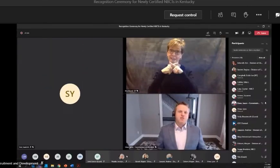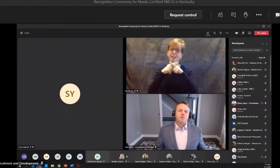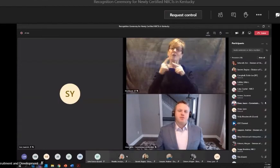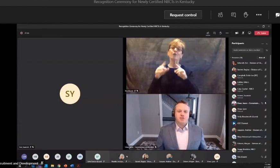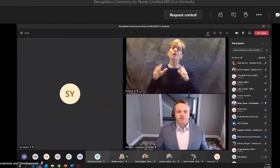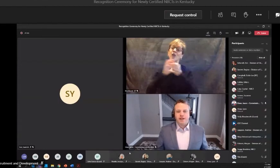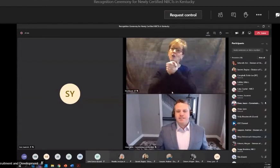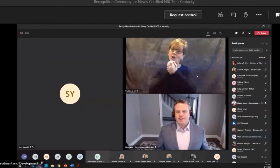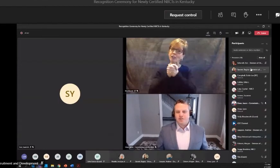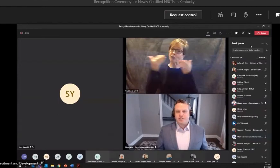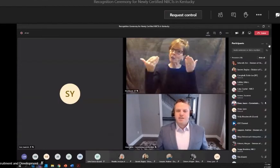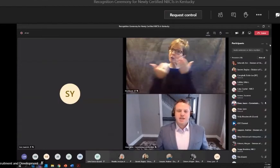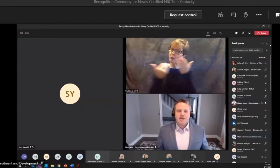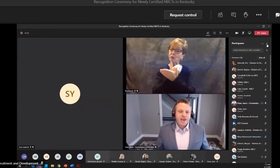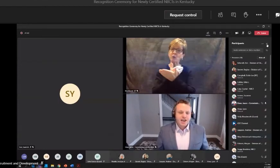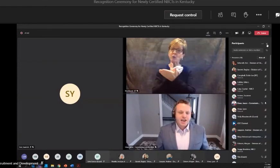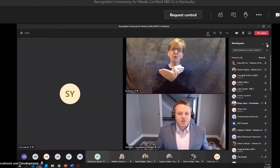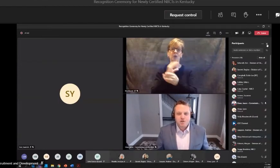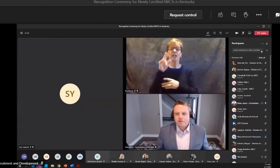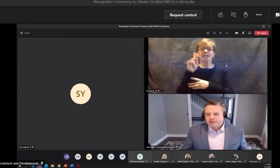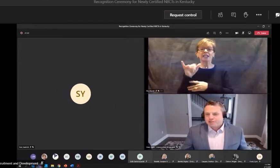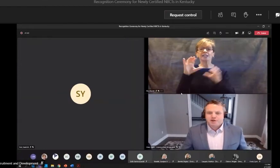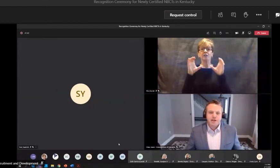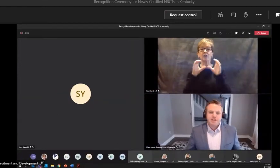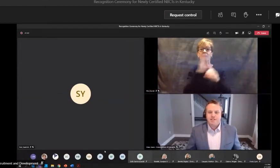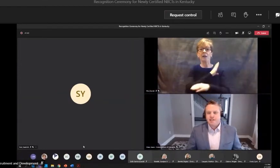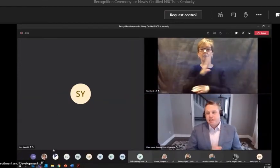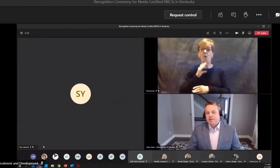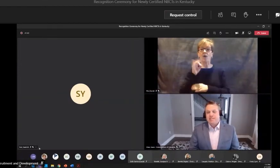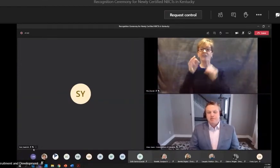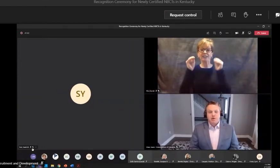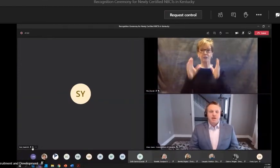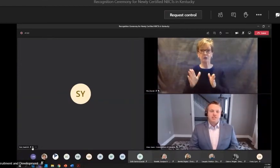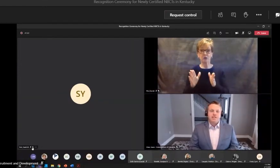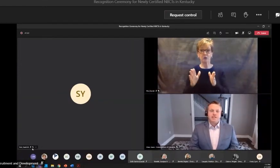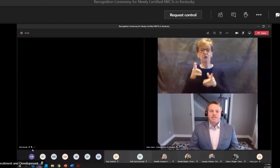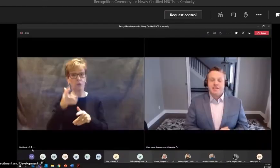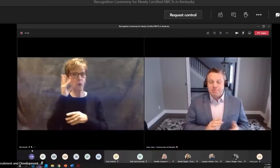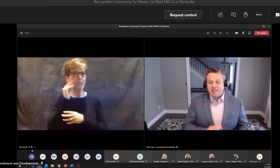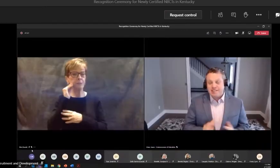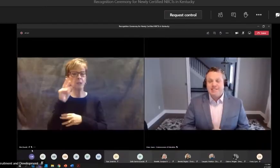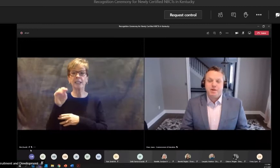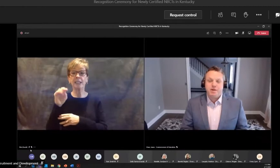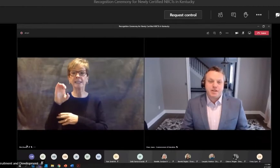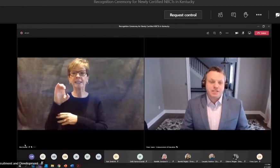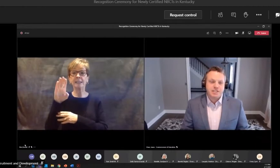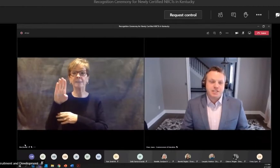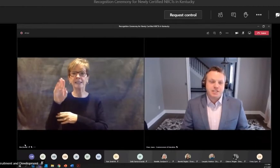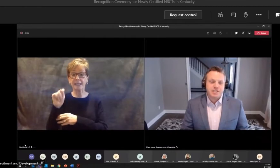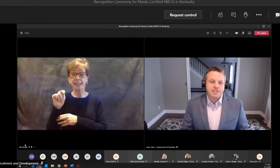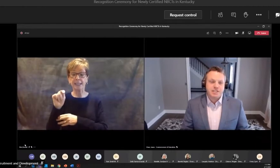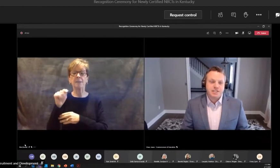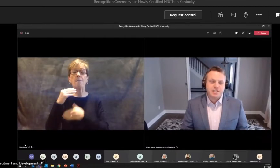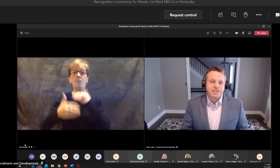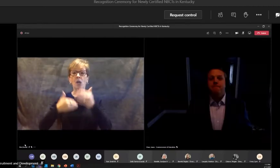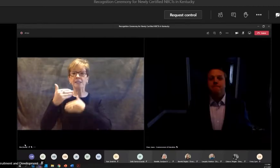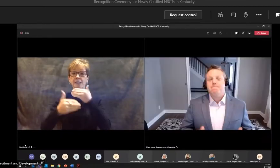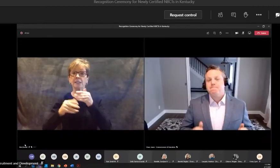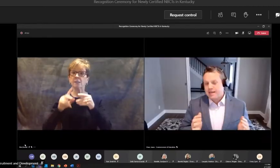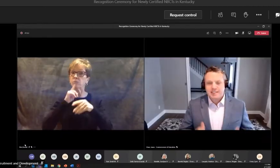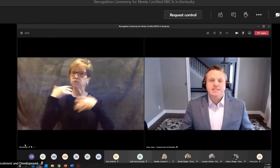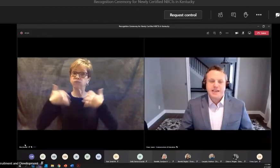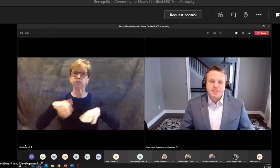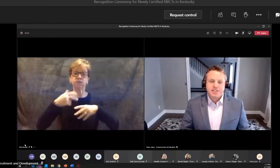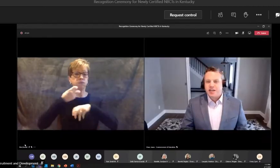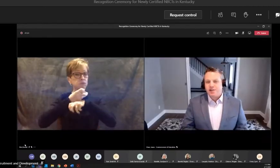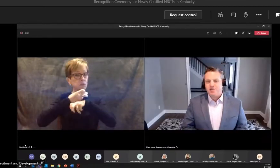National Board Certified Teachers. As you have experienced, the NBC process, NBCT process is rigorous, it's